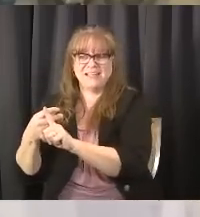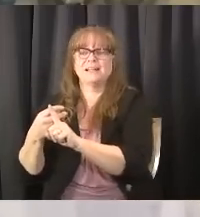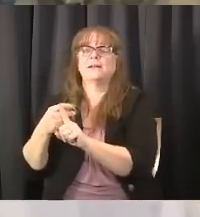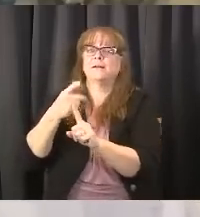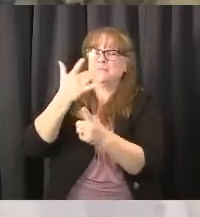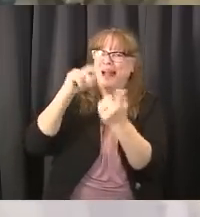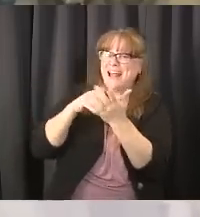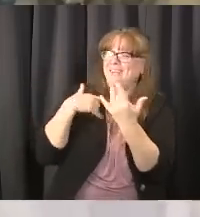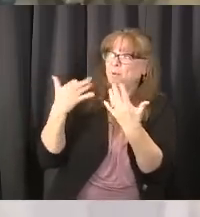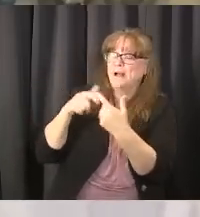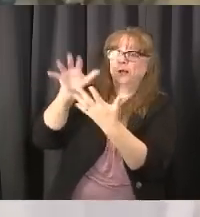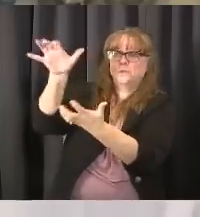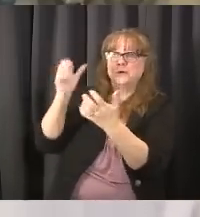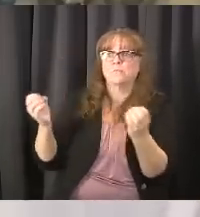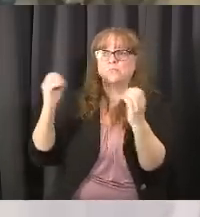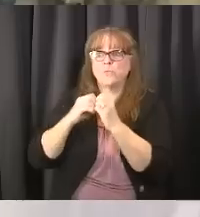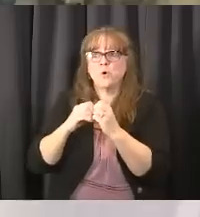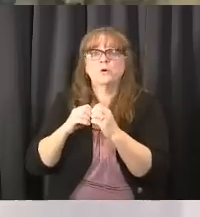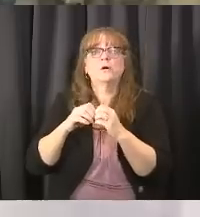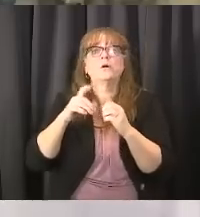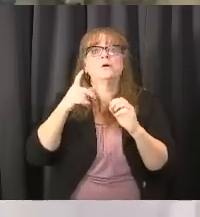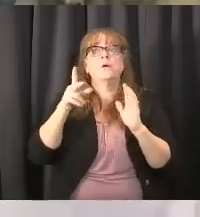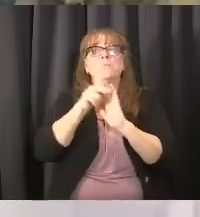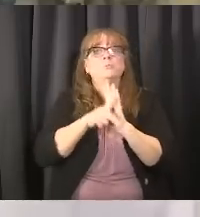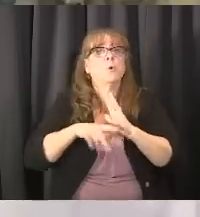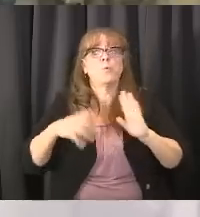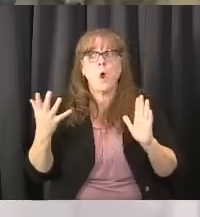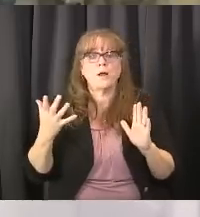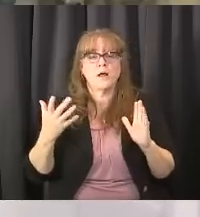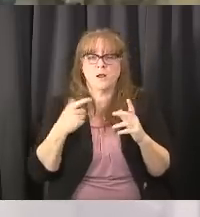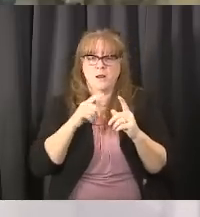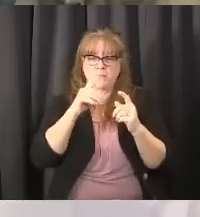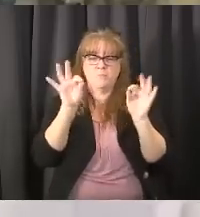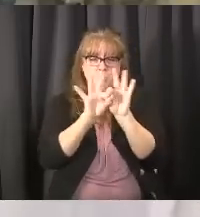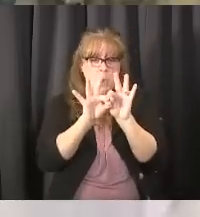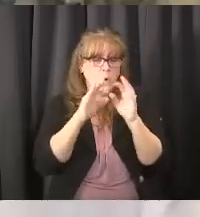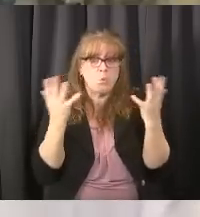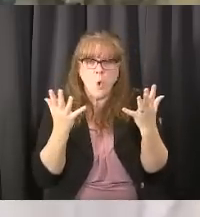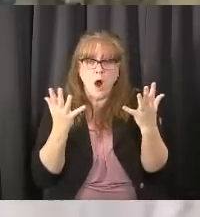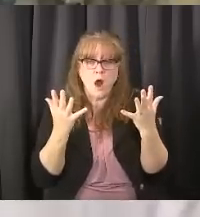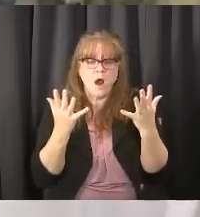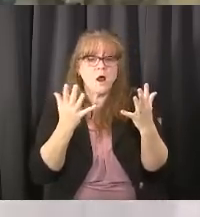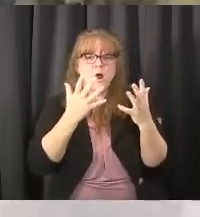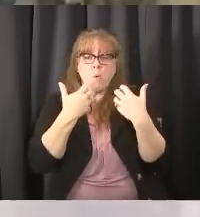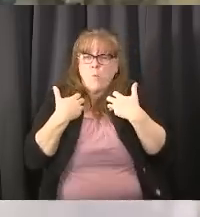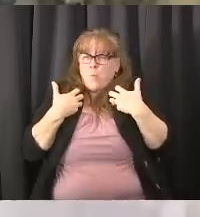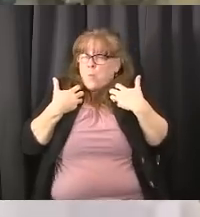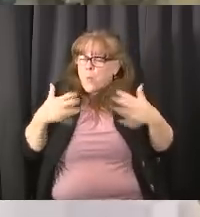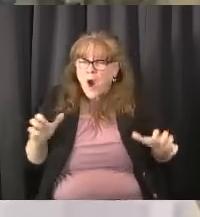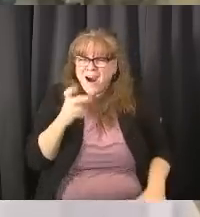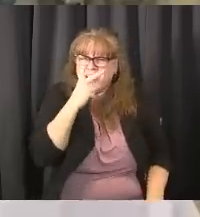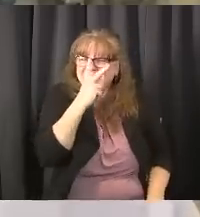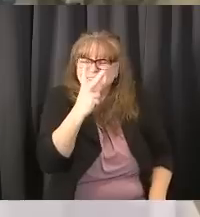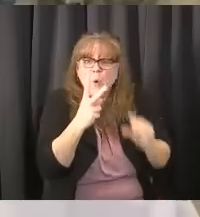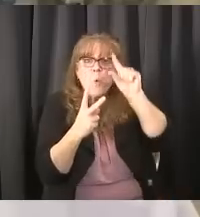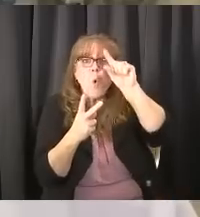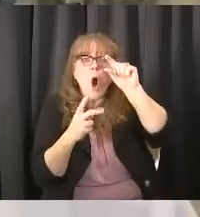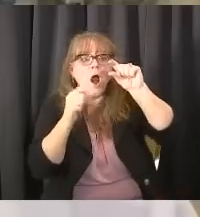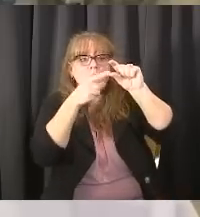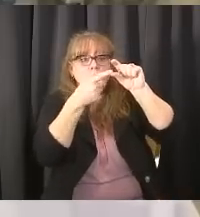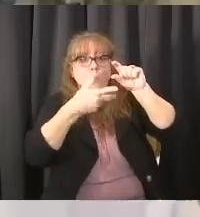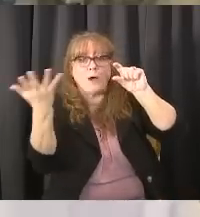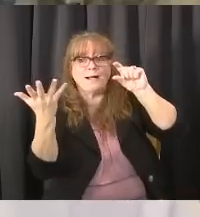vaccine will be wasted, and we do have no interest in having vaccine sit on a shelf. 3.5 or so weeks ago, we received our first